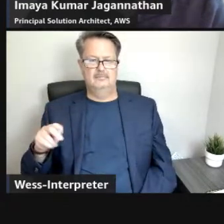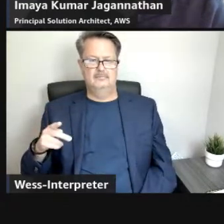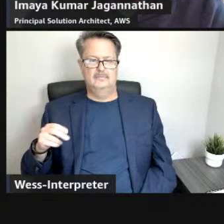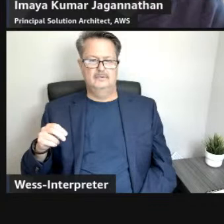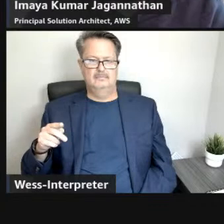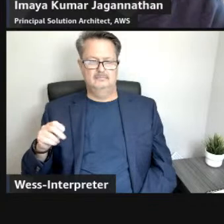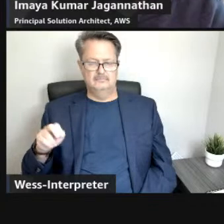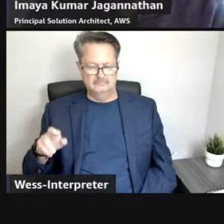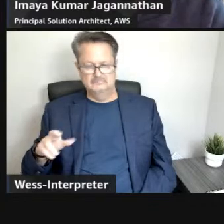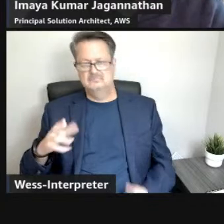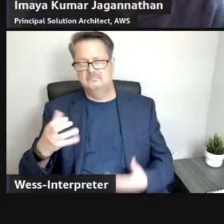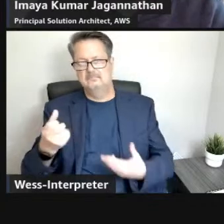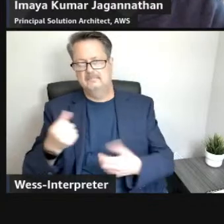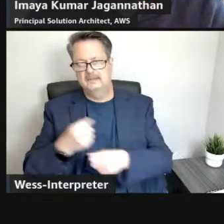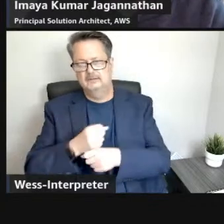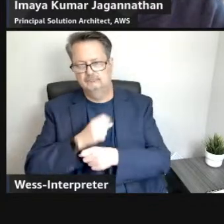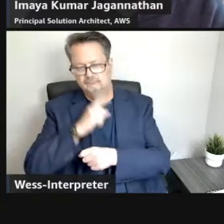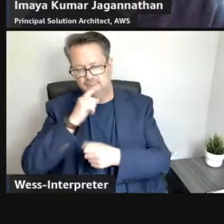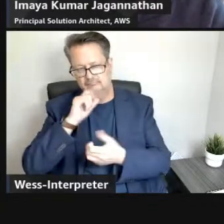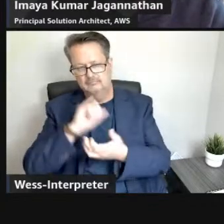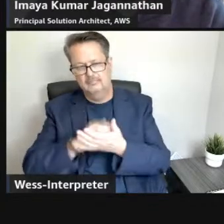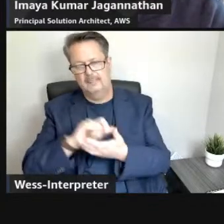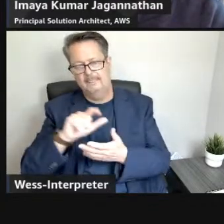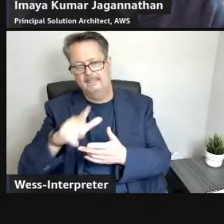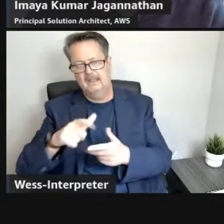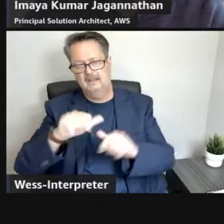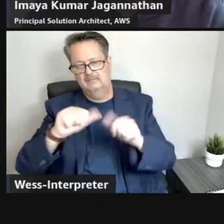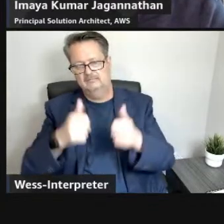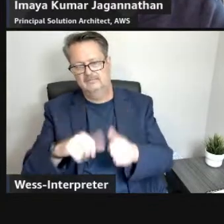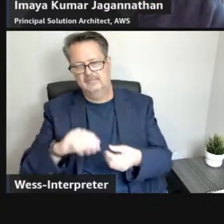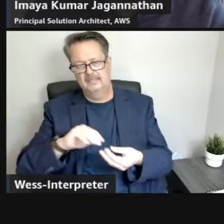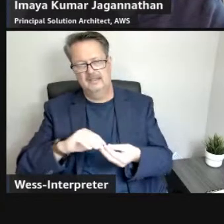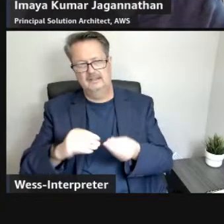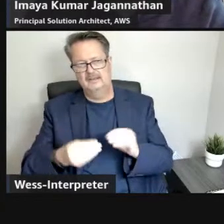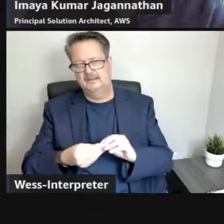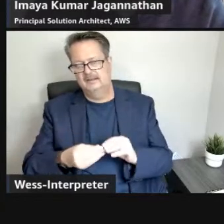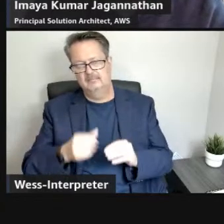that this is configured so memory is not a concern.